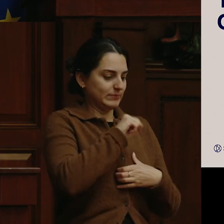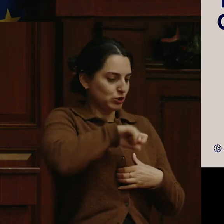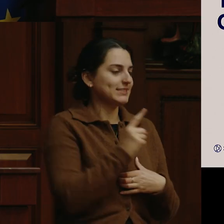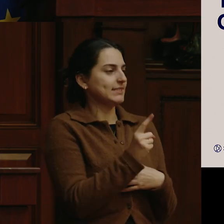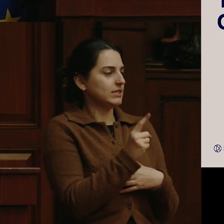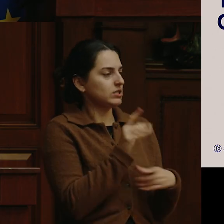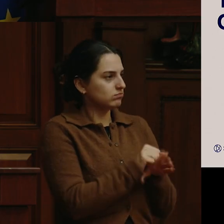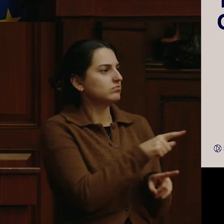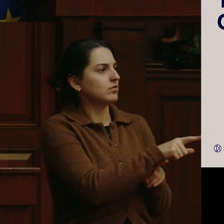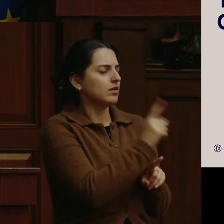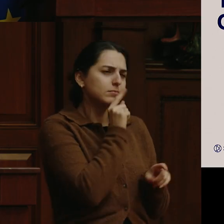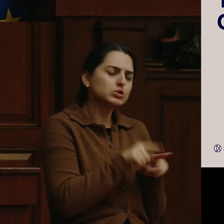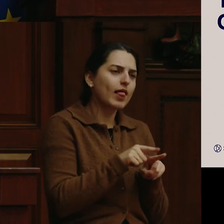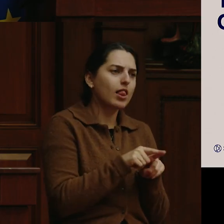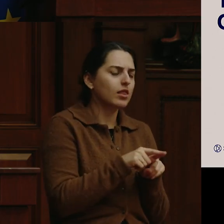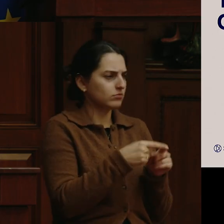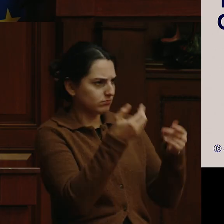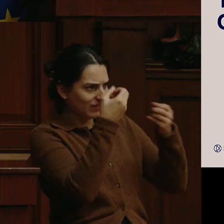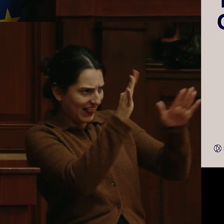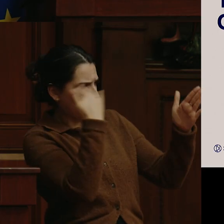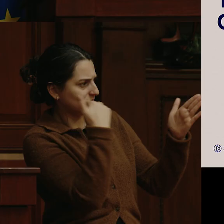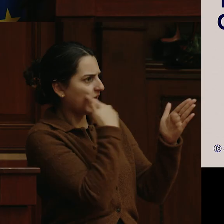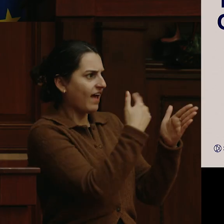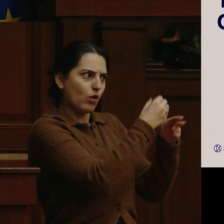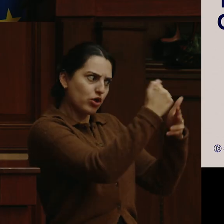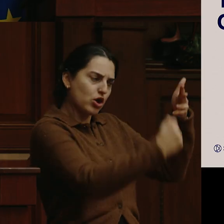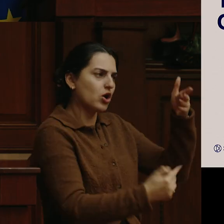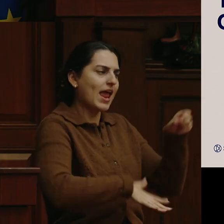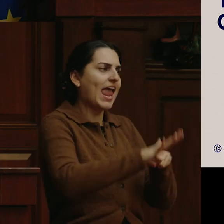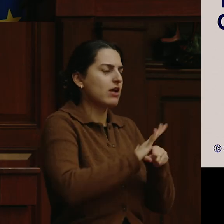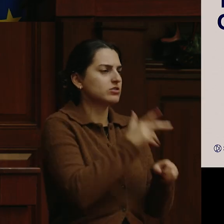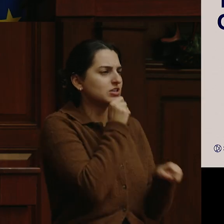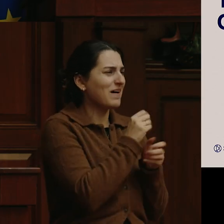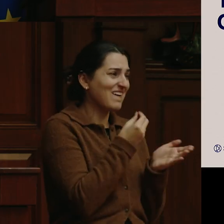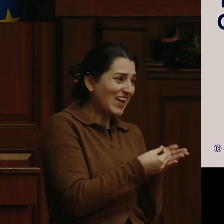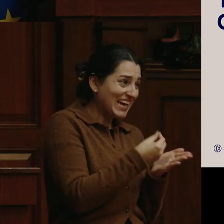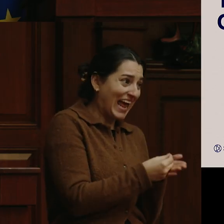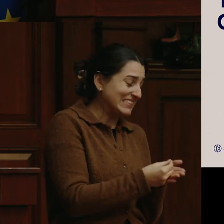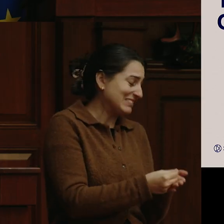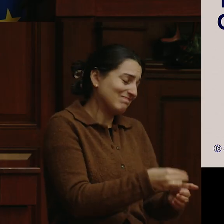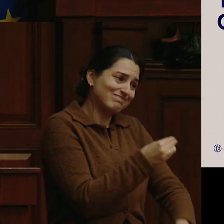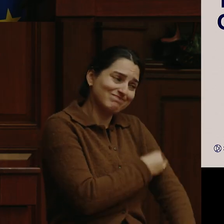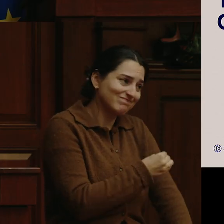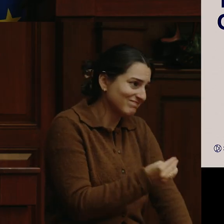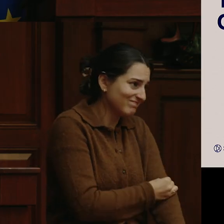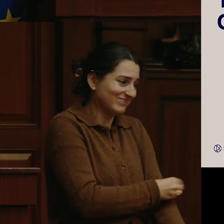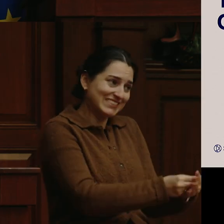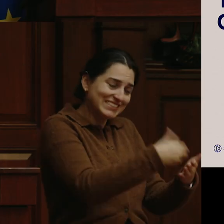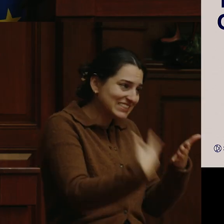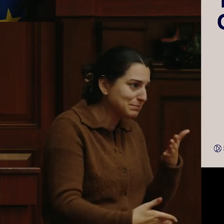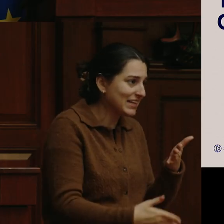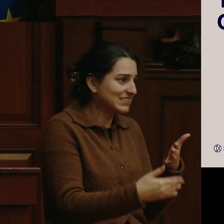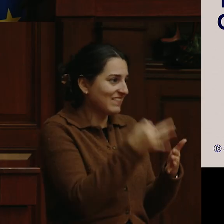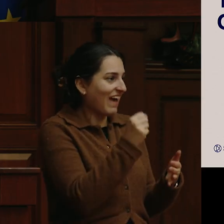Sjögren's, but also highlighting other areas such as the financial burden that's carried